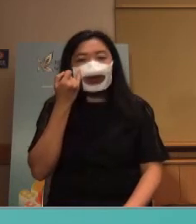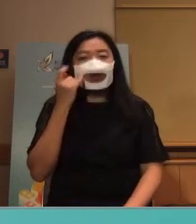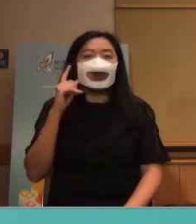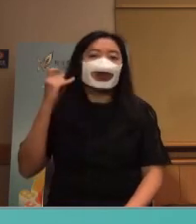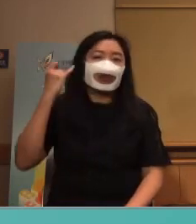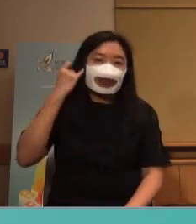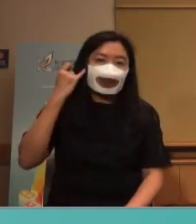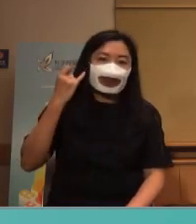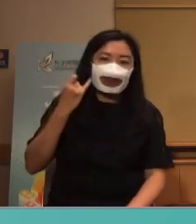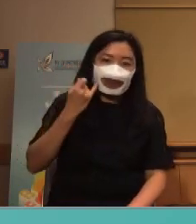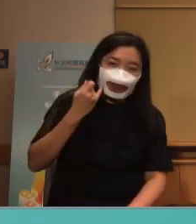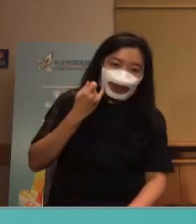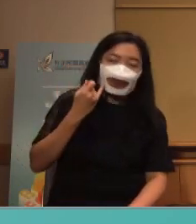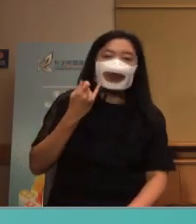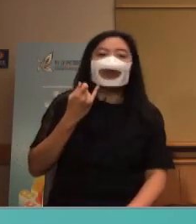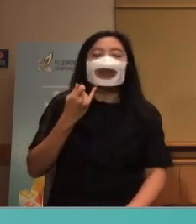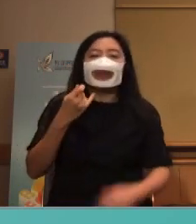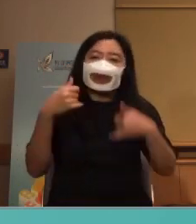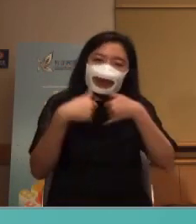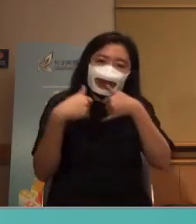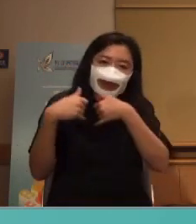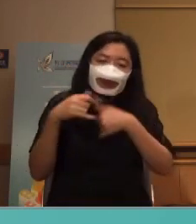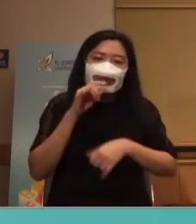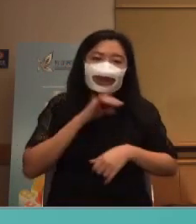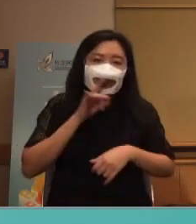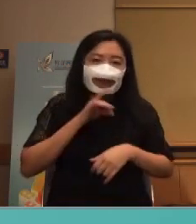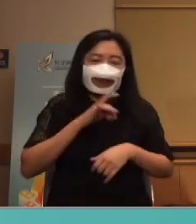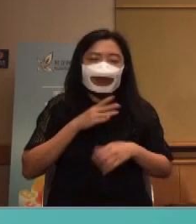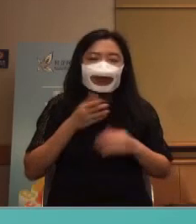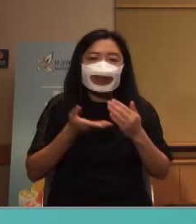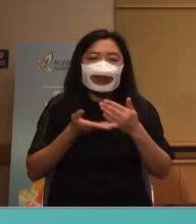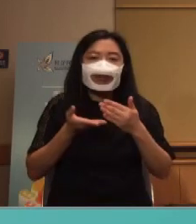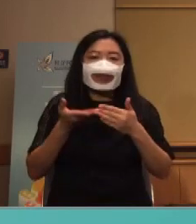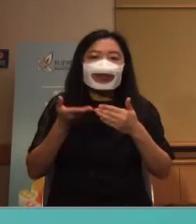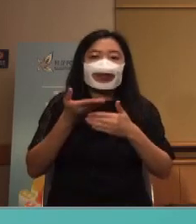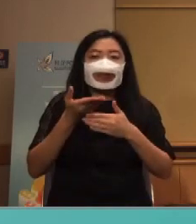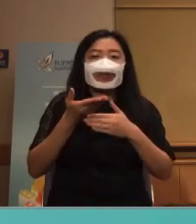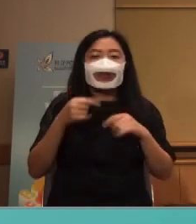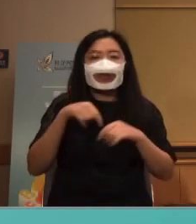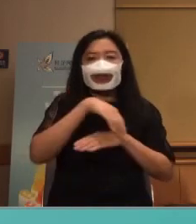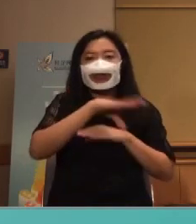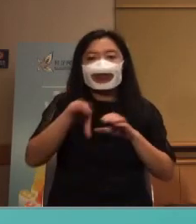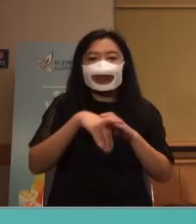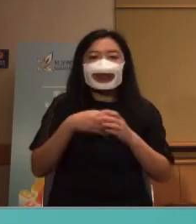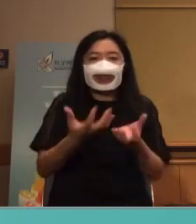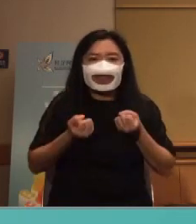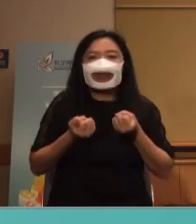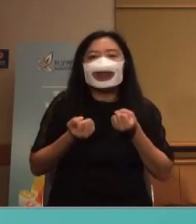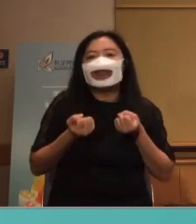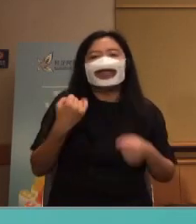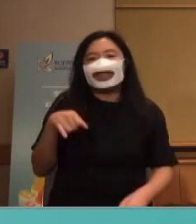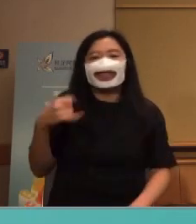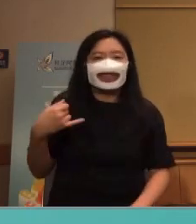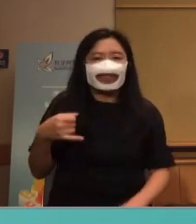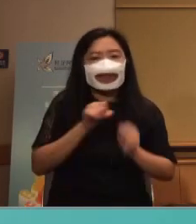of the platform not inclusive enough at that point. Okay, and on the other hand, I think this is just a